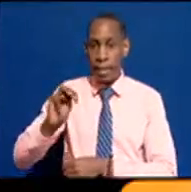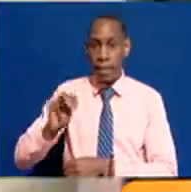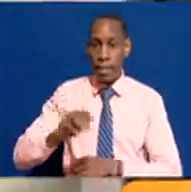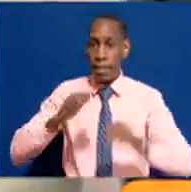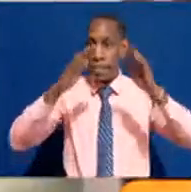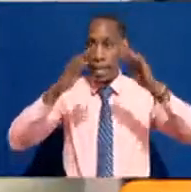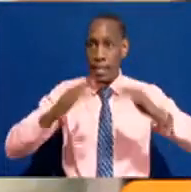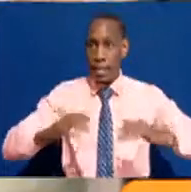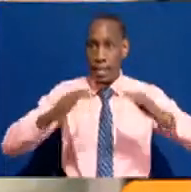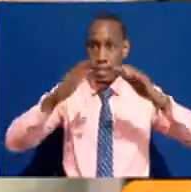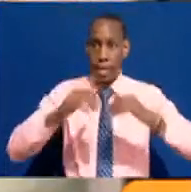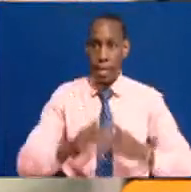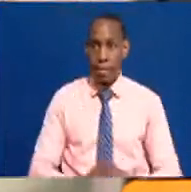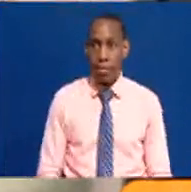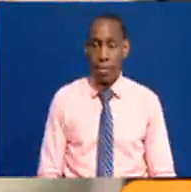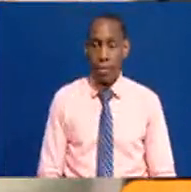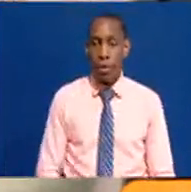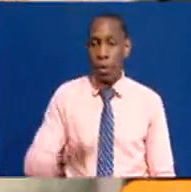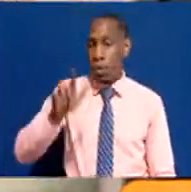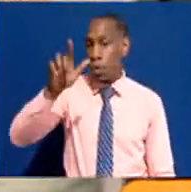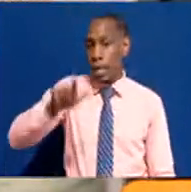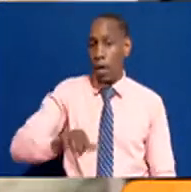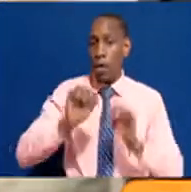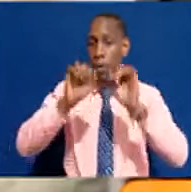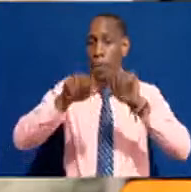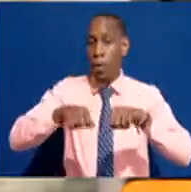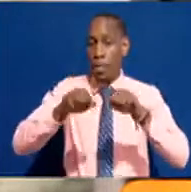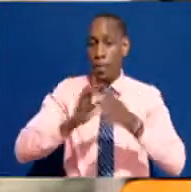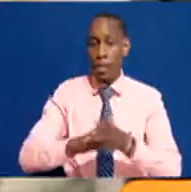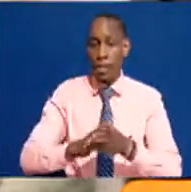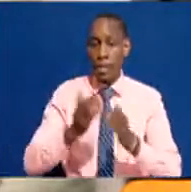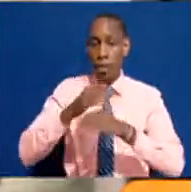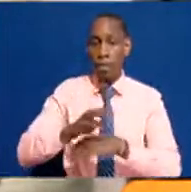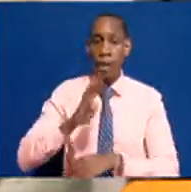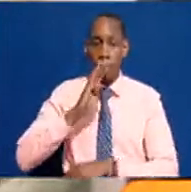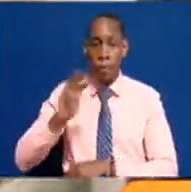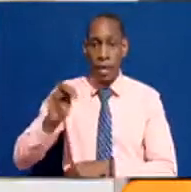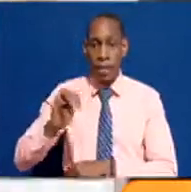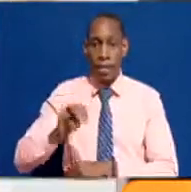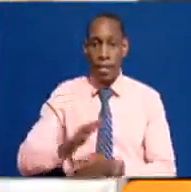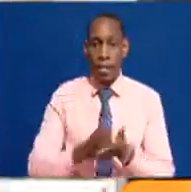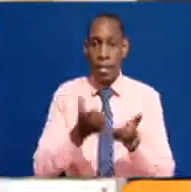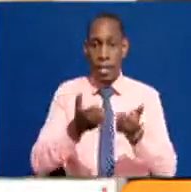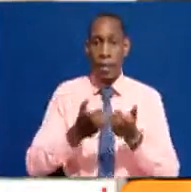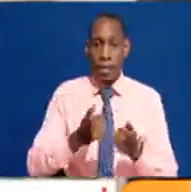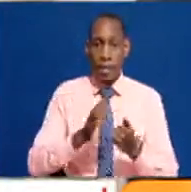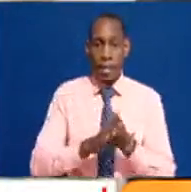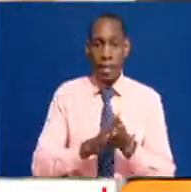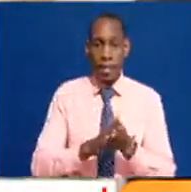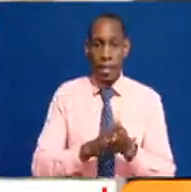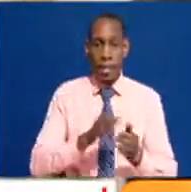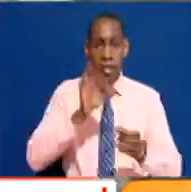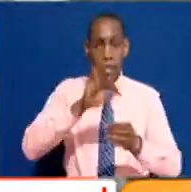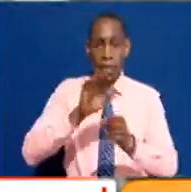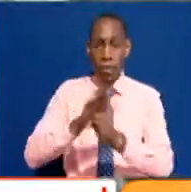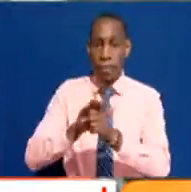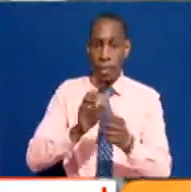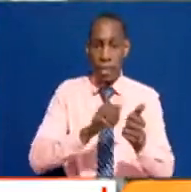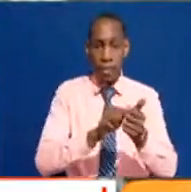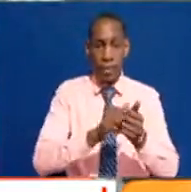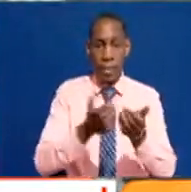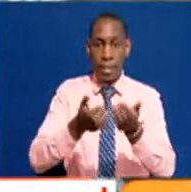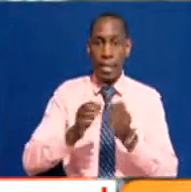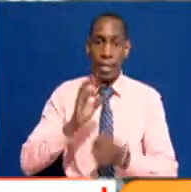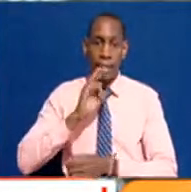rainfall. We have very low chances that we are getting more than 400 millimeters, which is required by most of the crops. Like maize, we require around